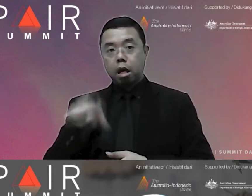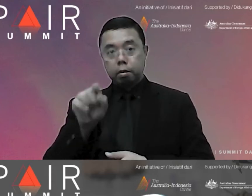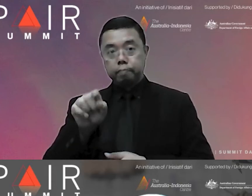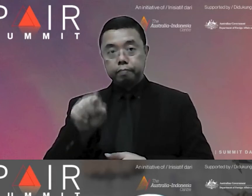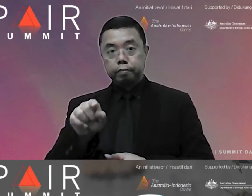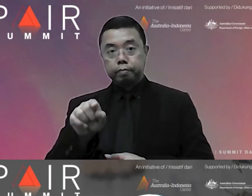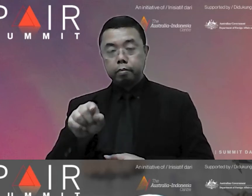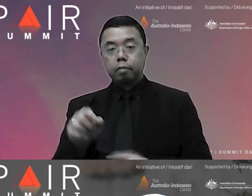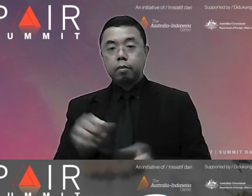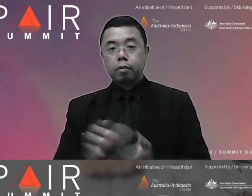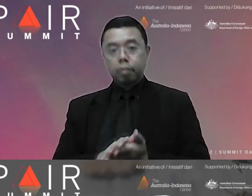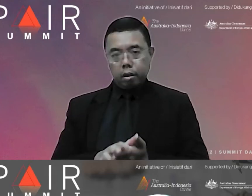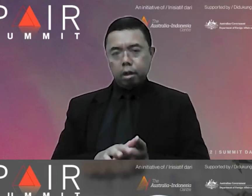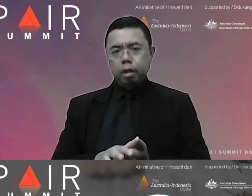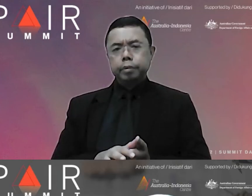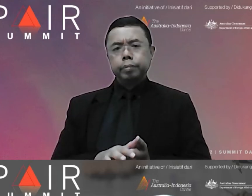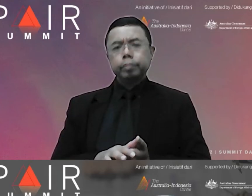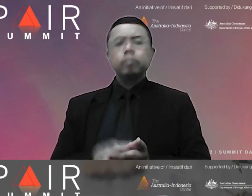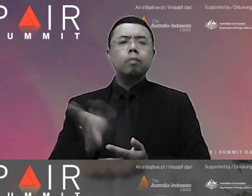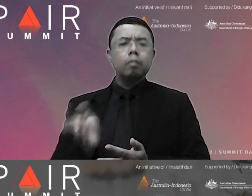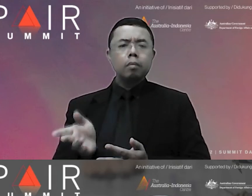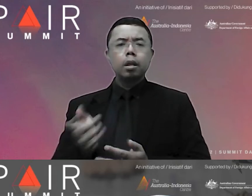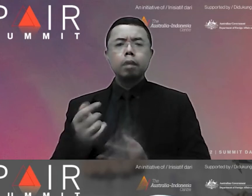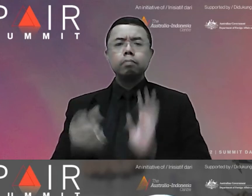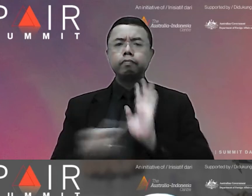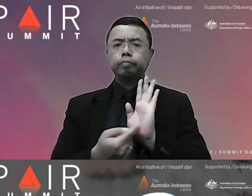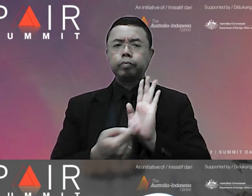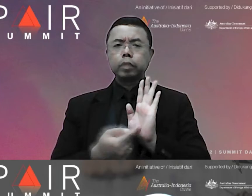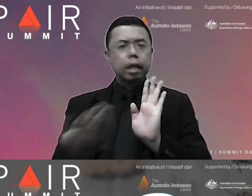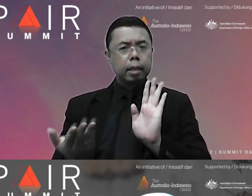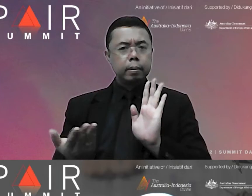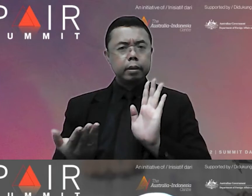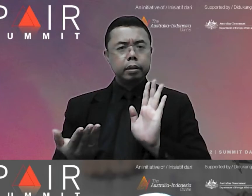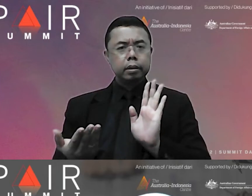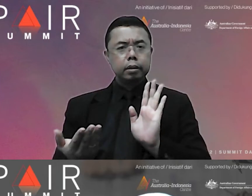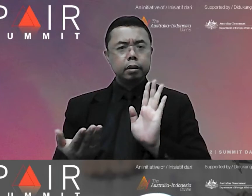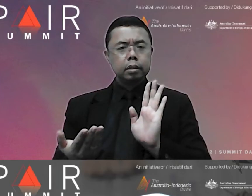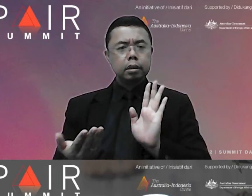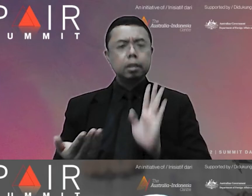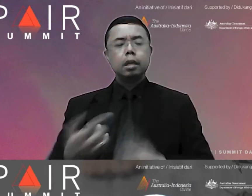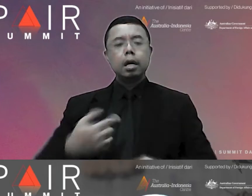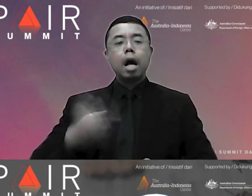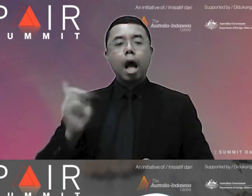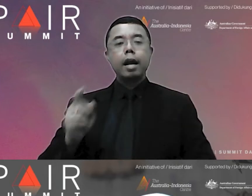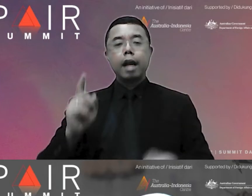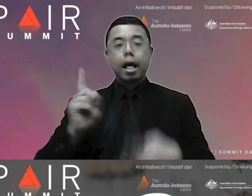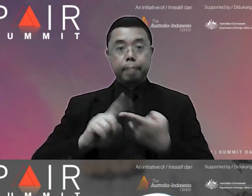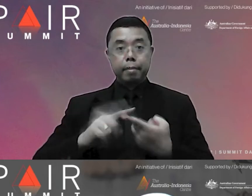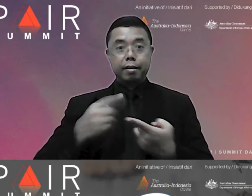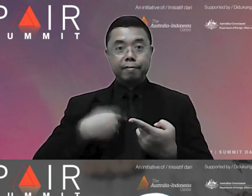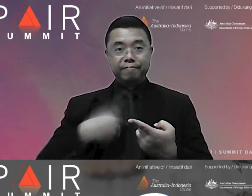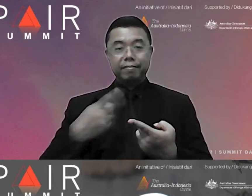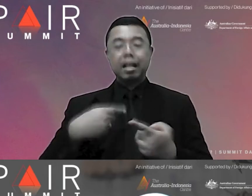more regarding the area of the hospital where there's potentials that the